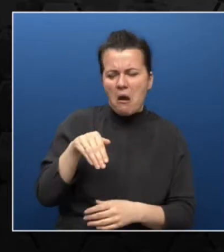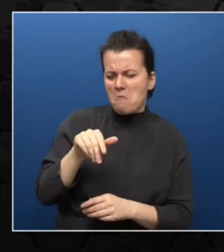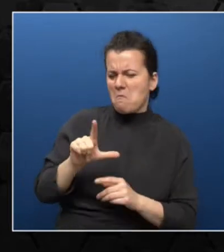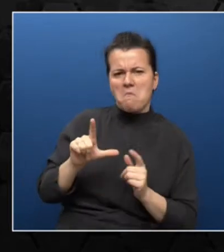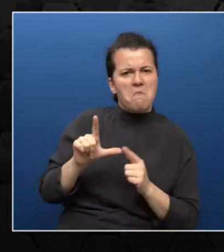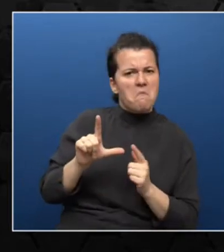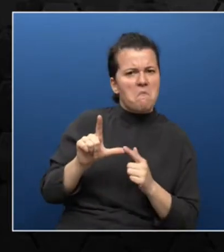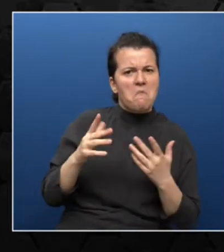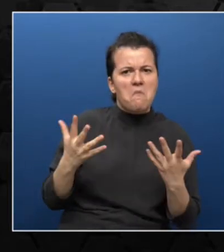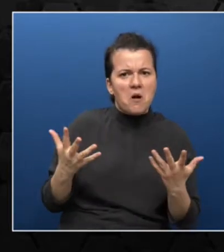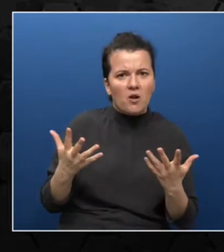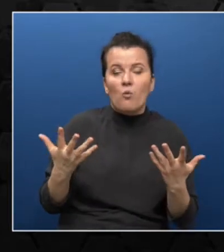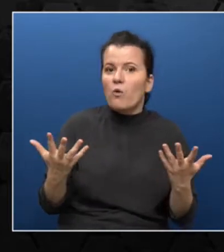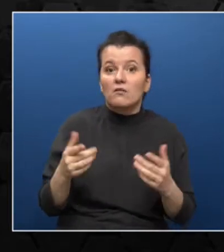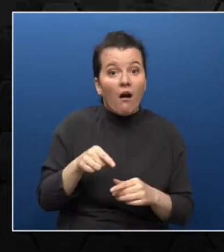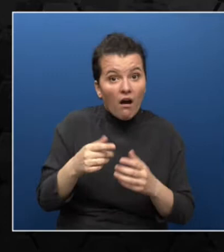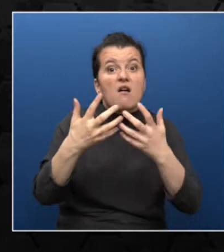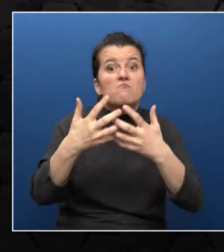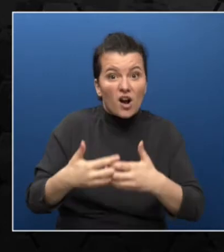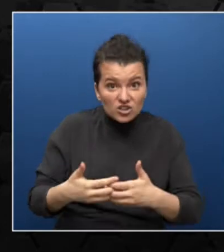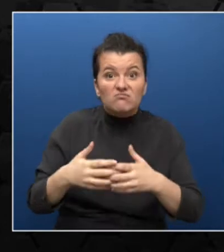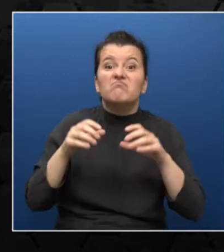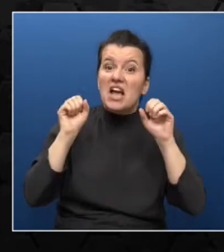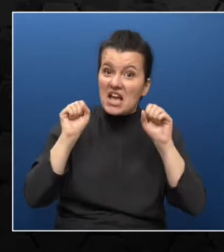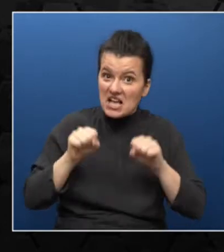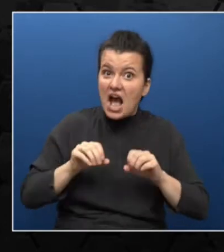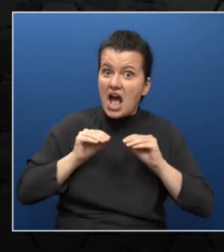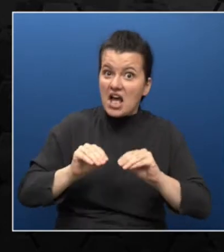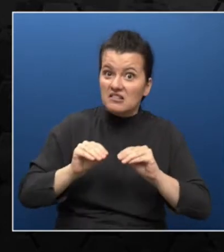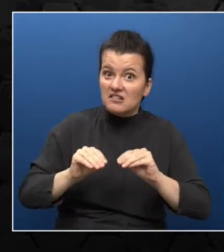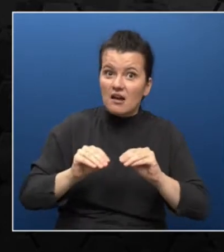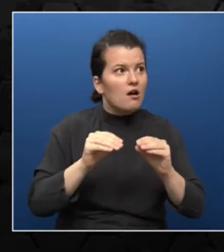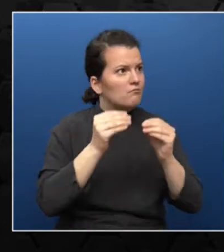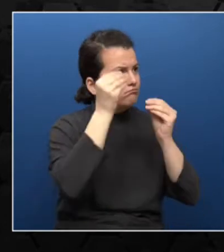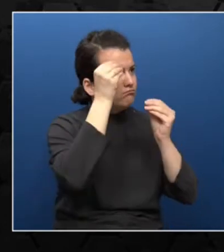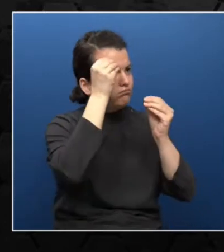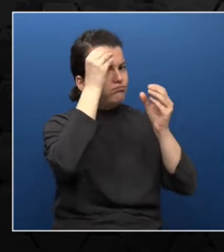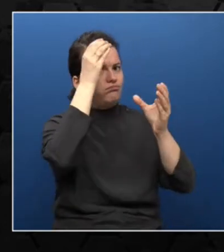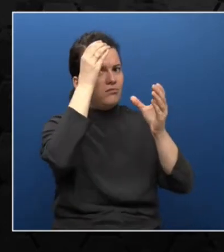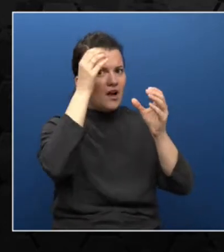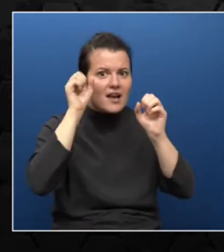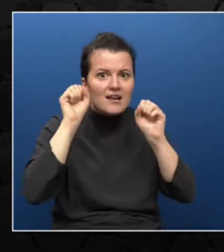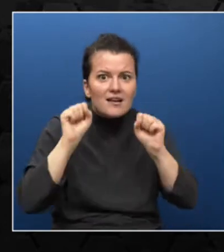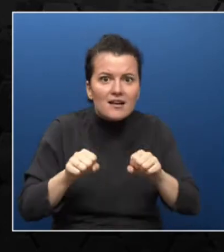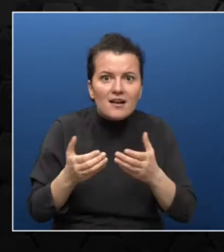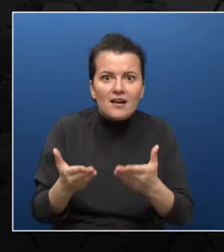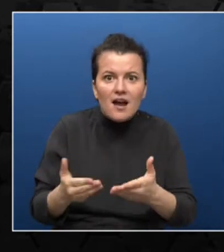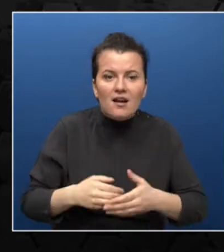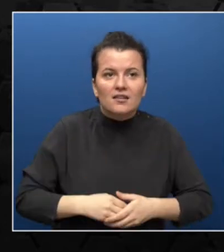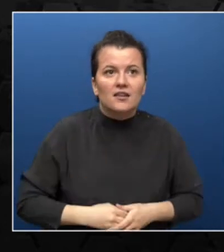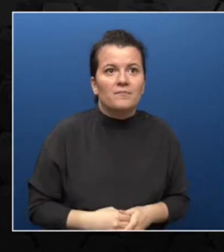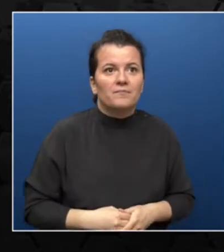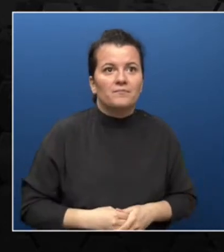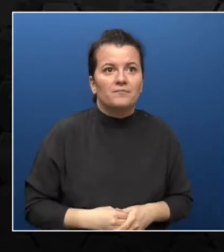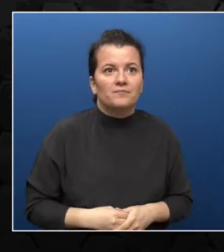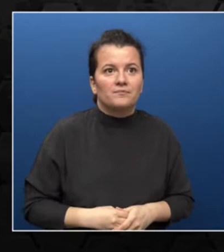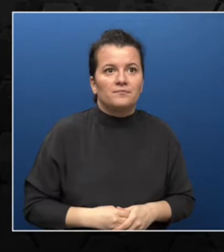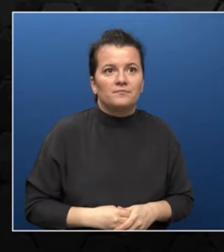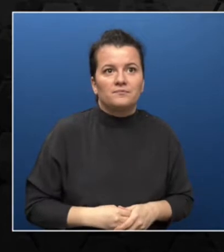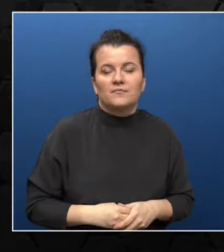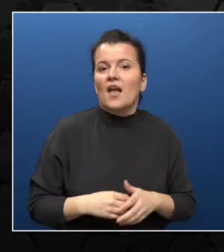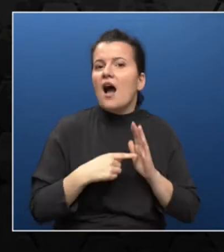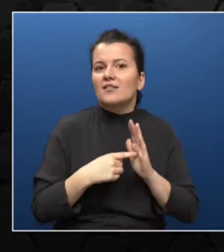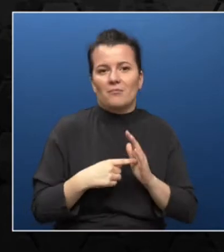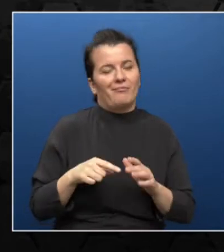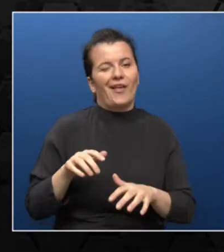our machines can learn. Because if I'm saying that AI in layman terms, it's like computers trying to mimic humans. You might